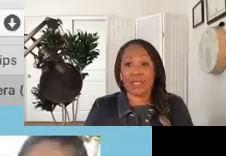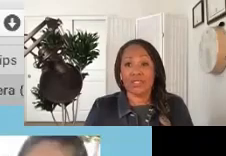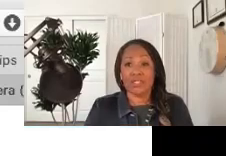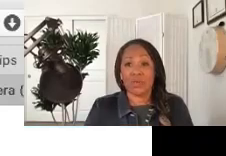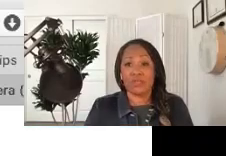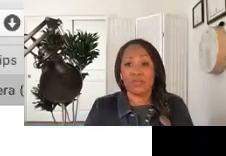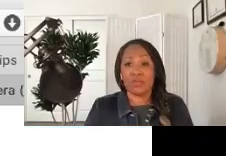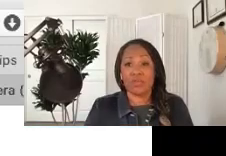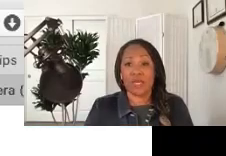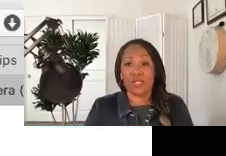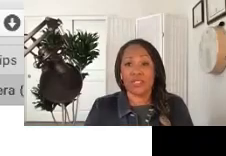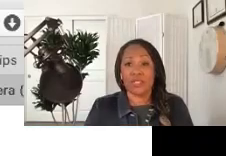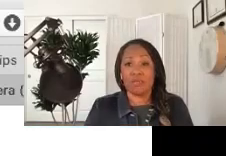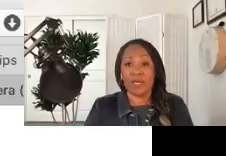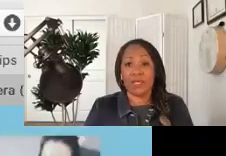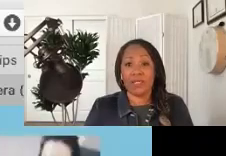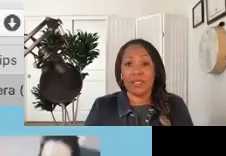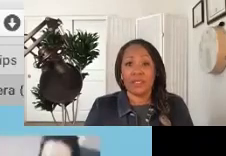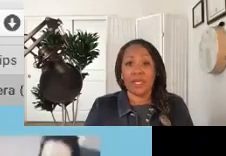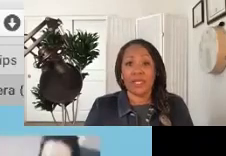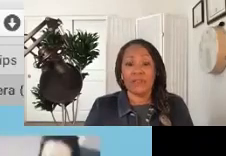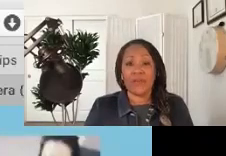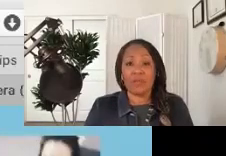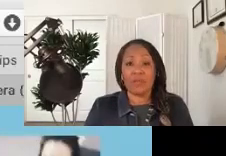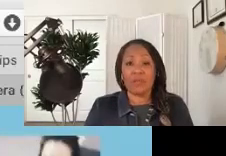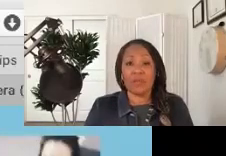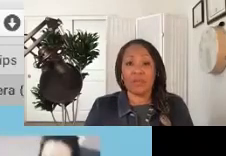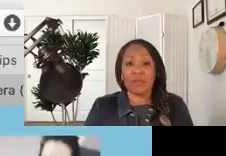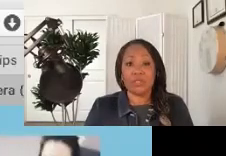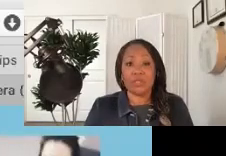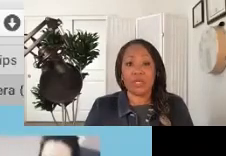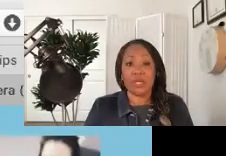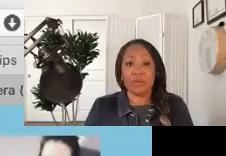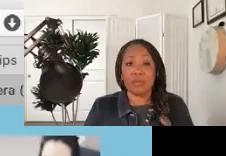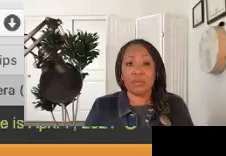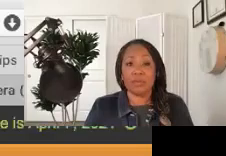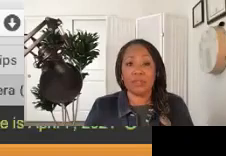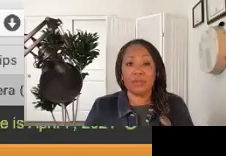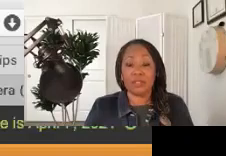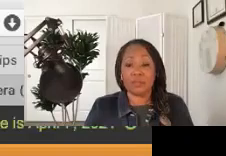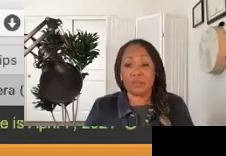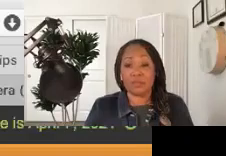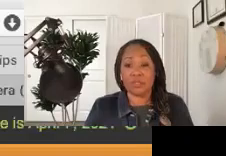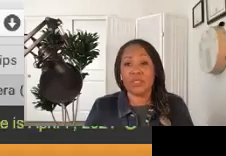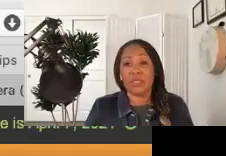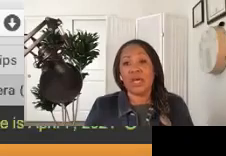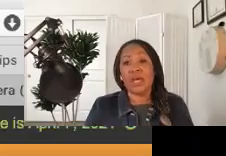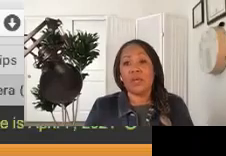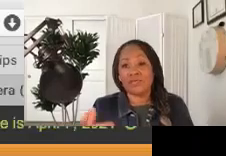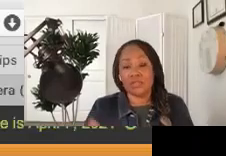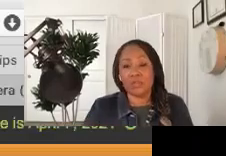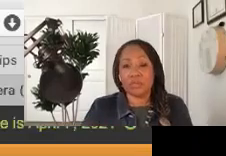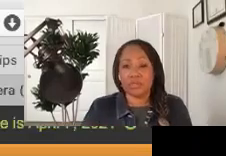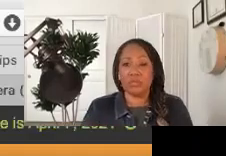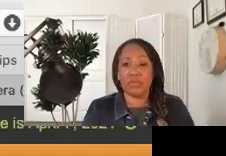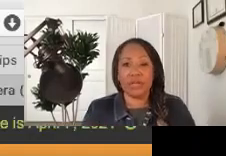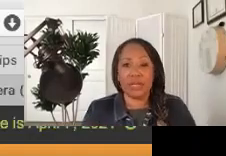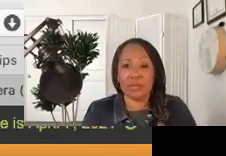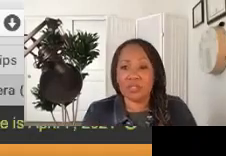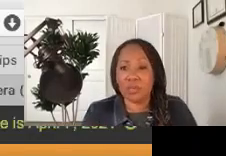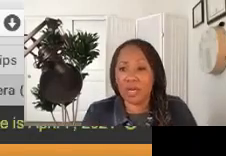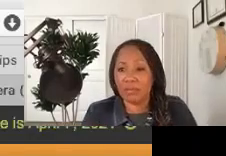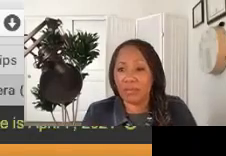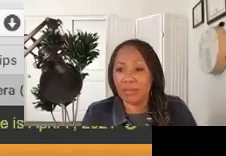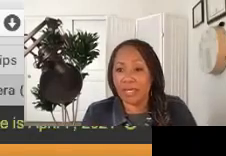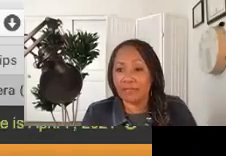it's not showing for the one that I just embedded. Like if I were building a poster, and I will be building these posters, I will have to troubleshoot and figure out